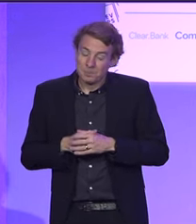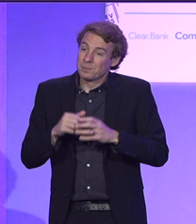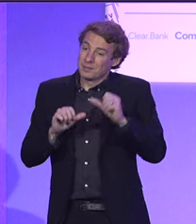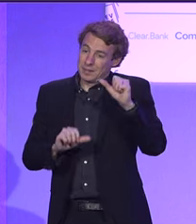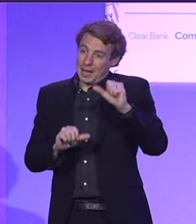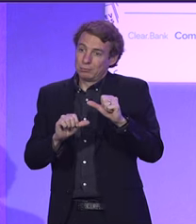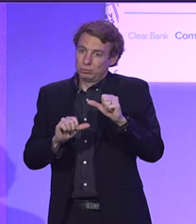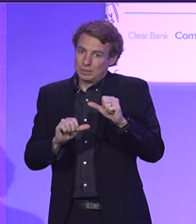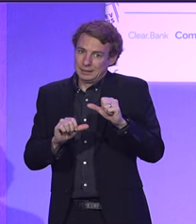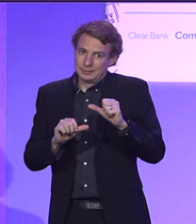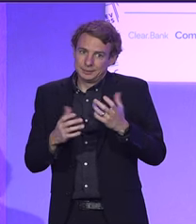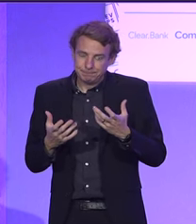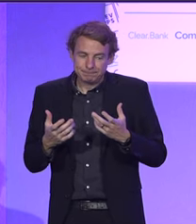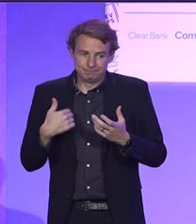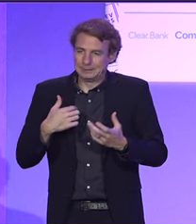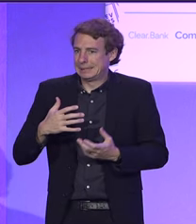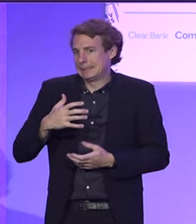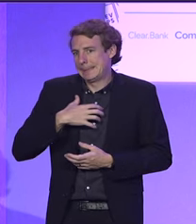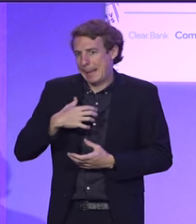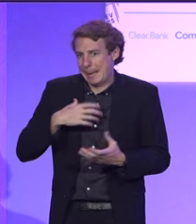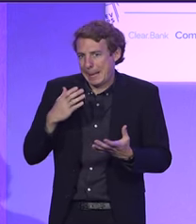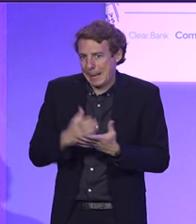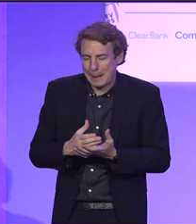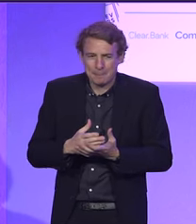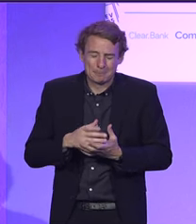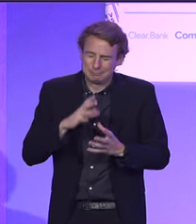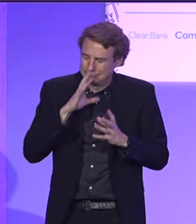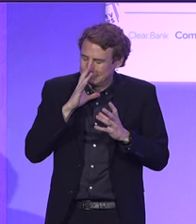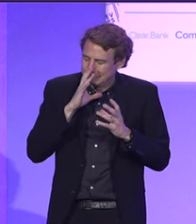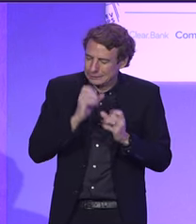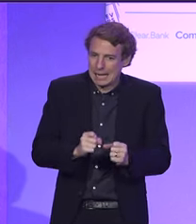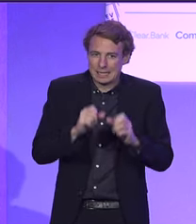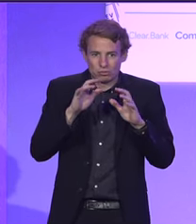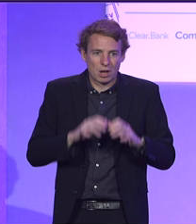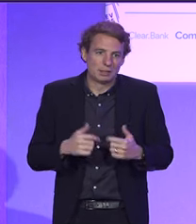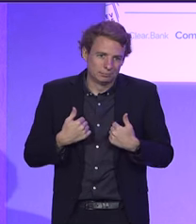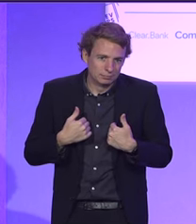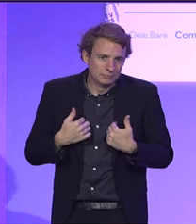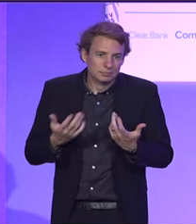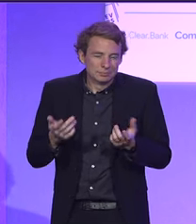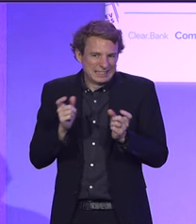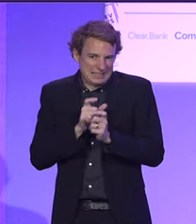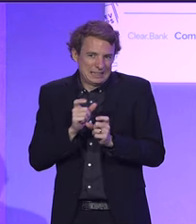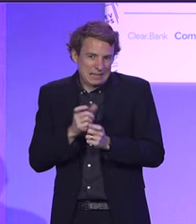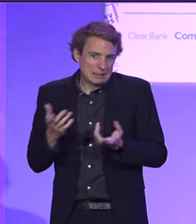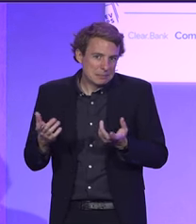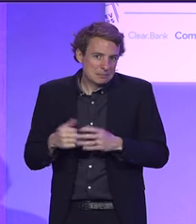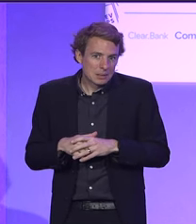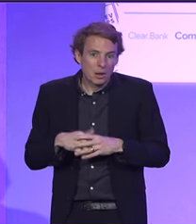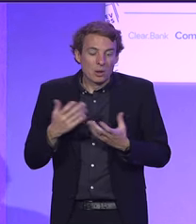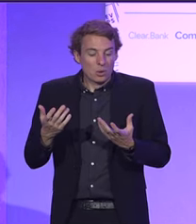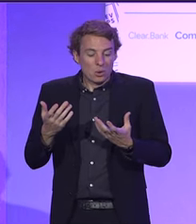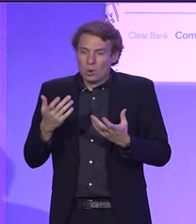really scared. I'm dyslexic and I hate writing. So again, I'll give you a very quick do's and don'ts. obviously keep it short. We don't